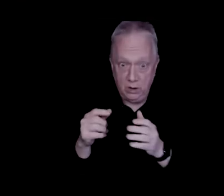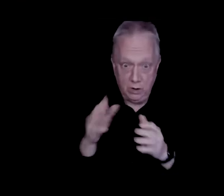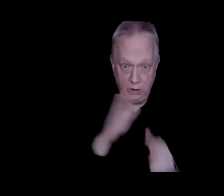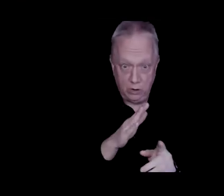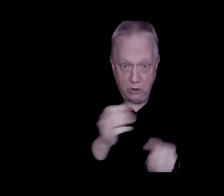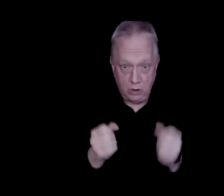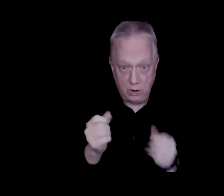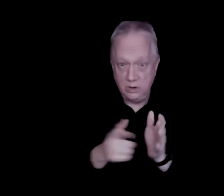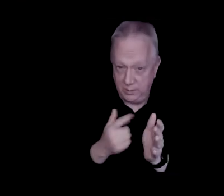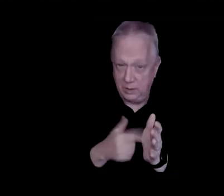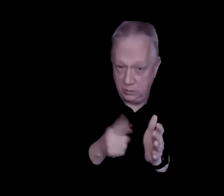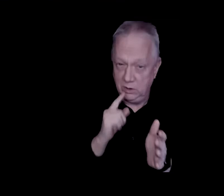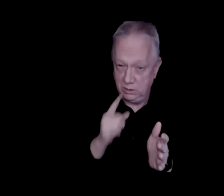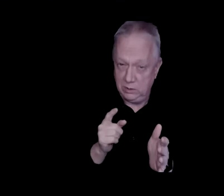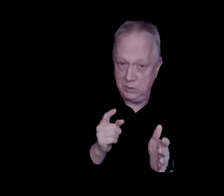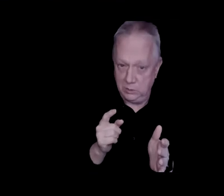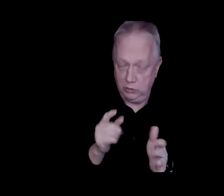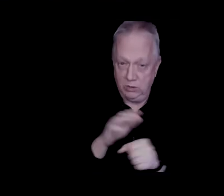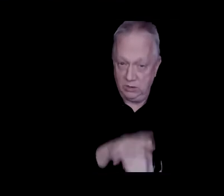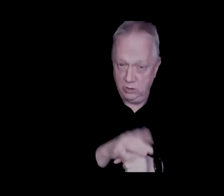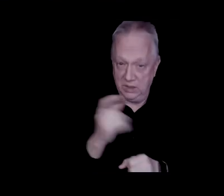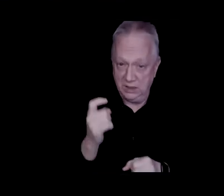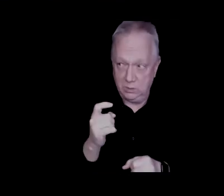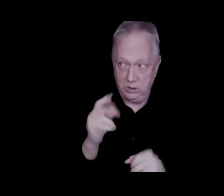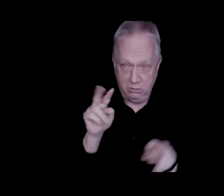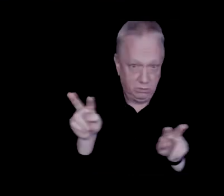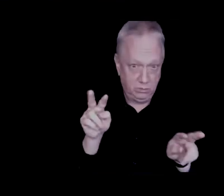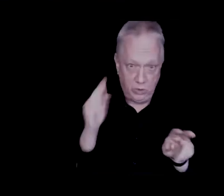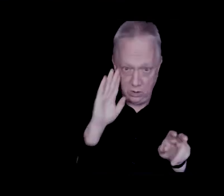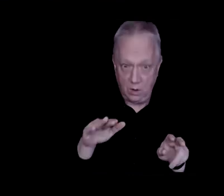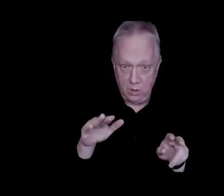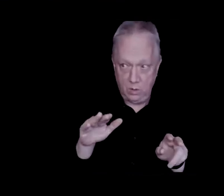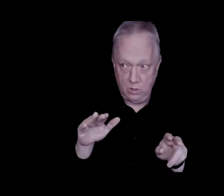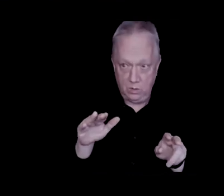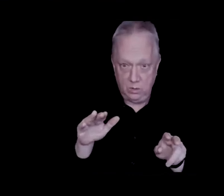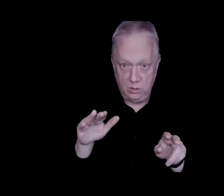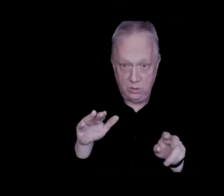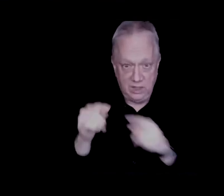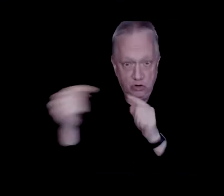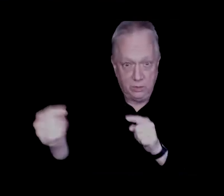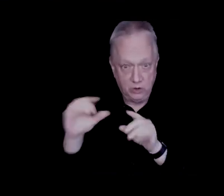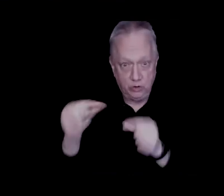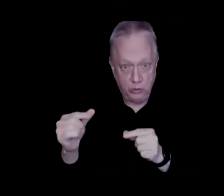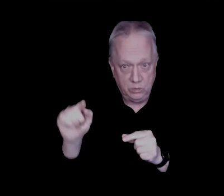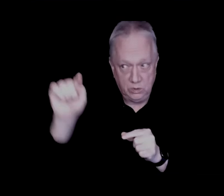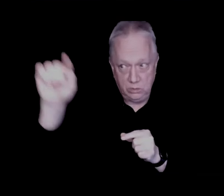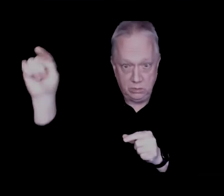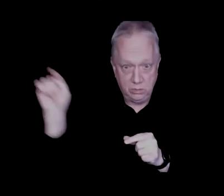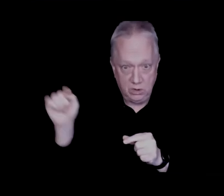sometimes it was quite a little bit stressful, because we know that the extremist groups, if they